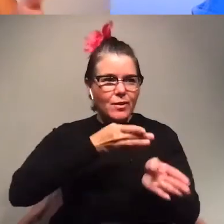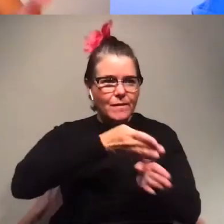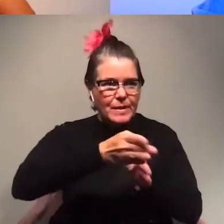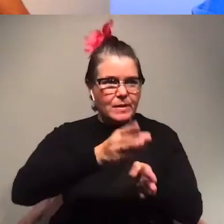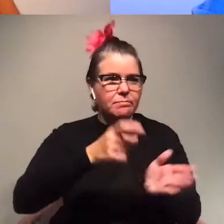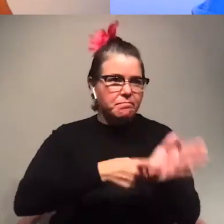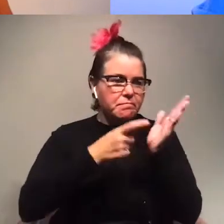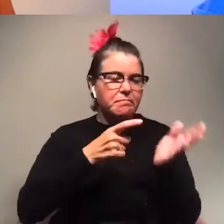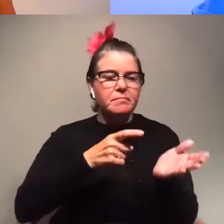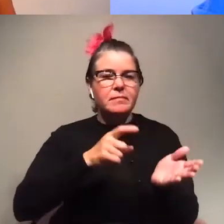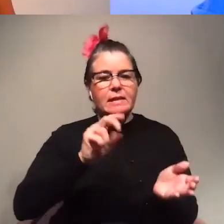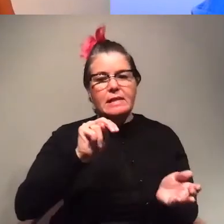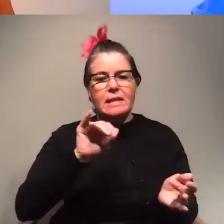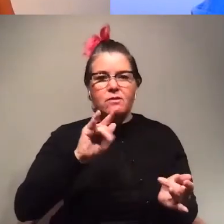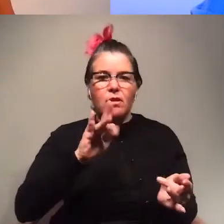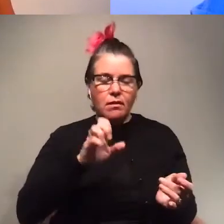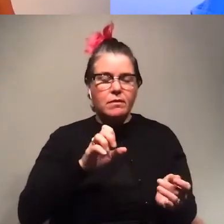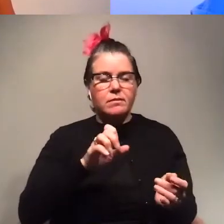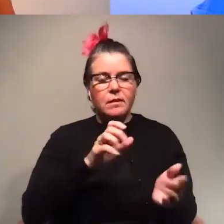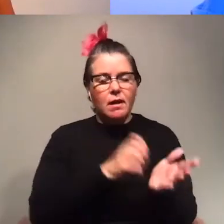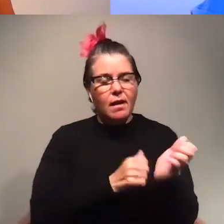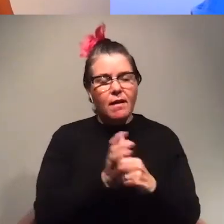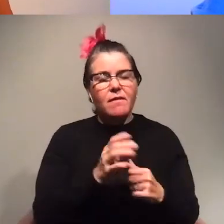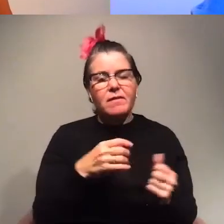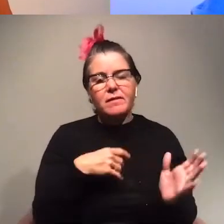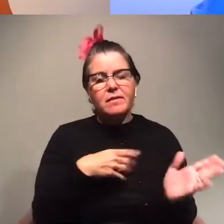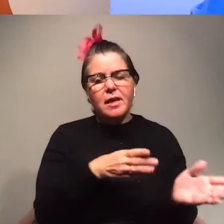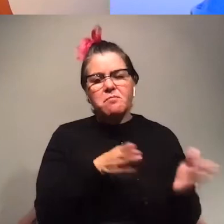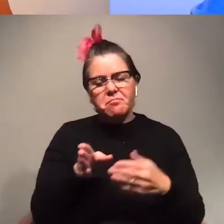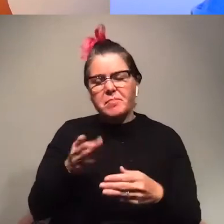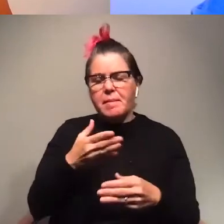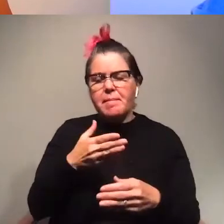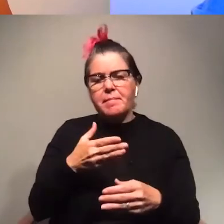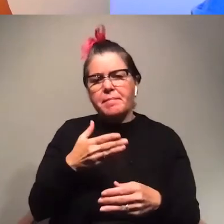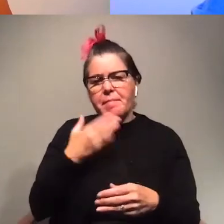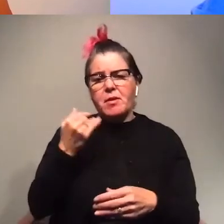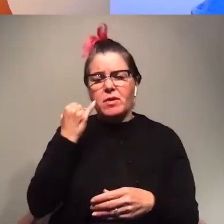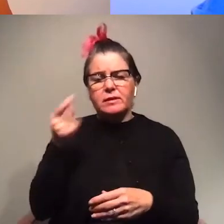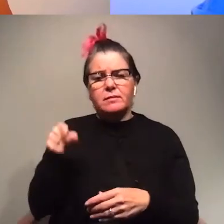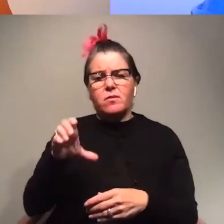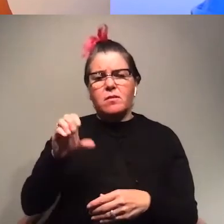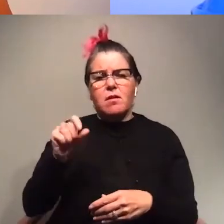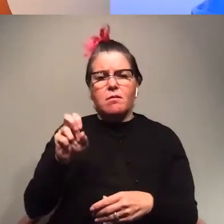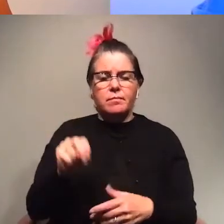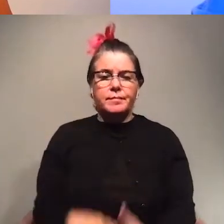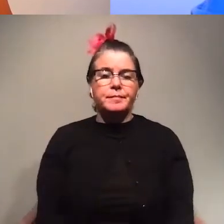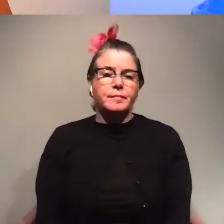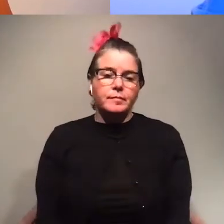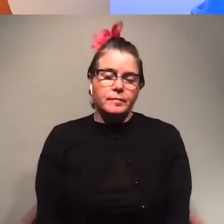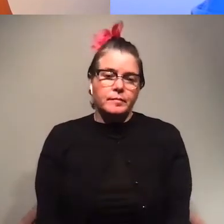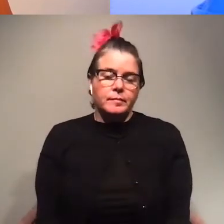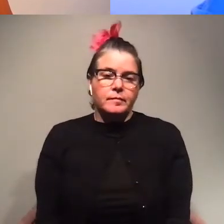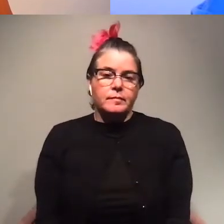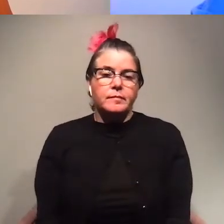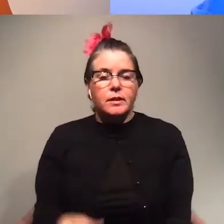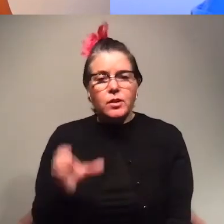a nitrile glove, I think going towards that is still probably a good idea. And then just looking for